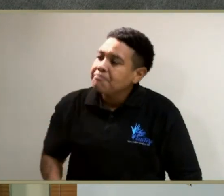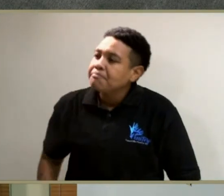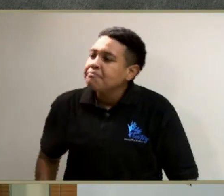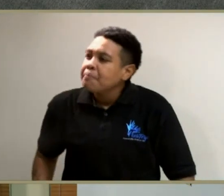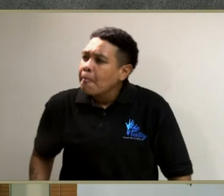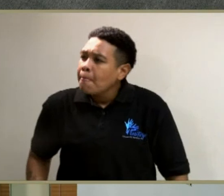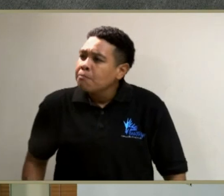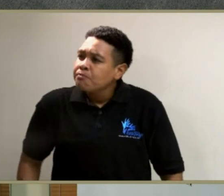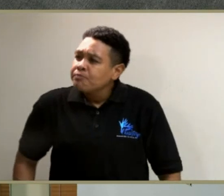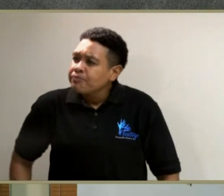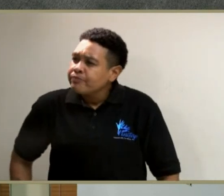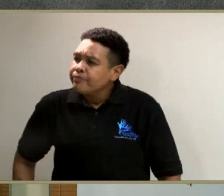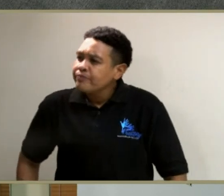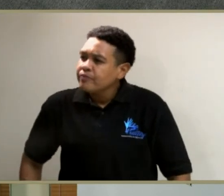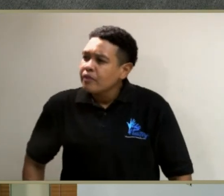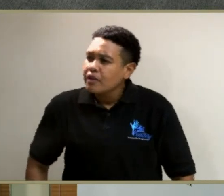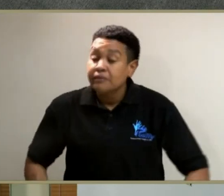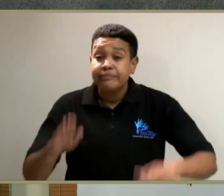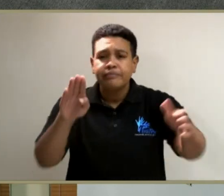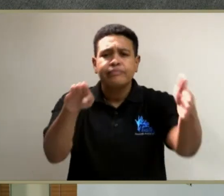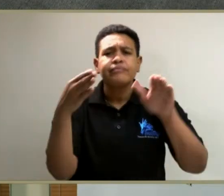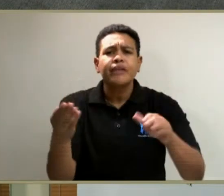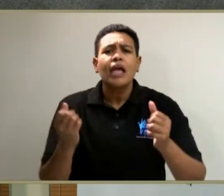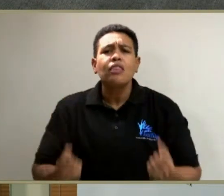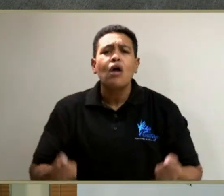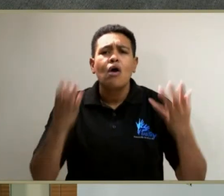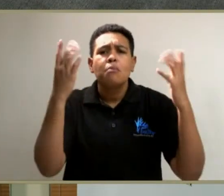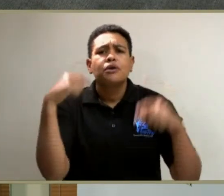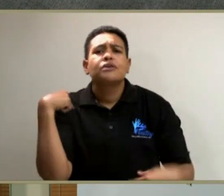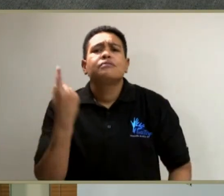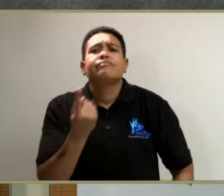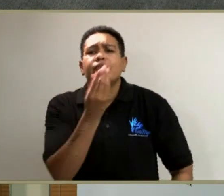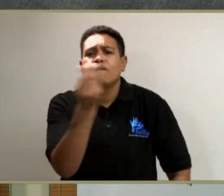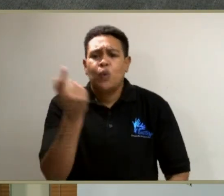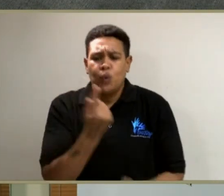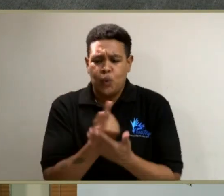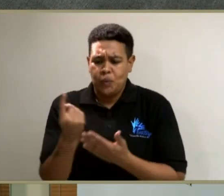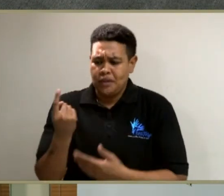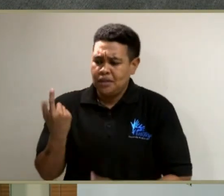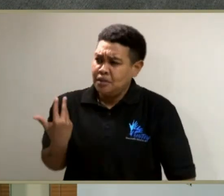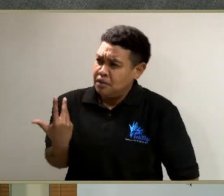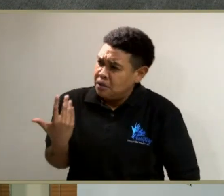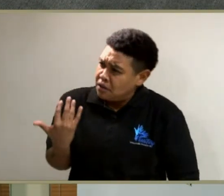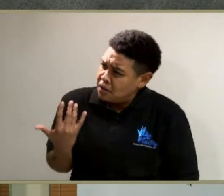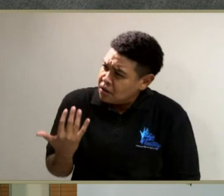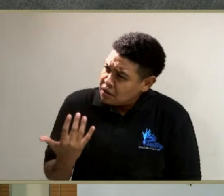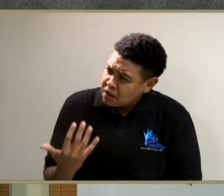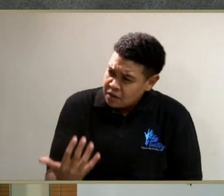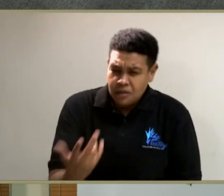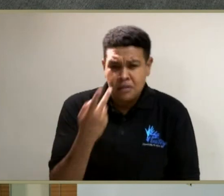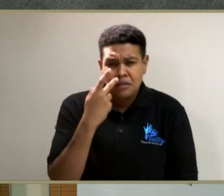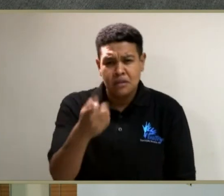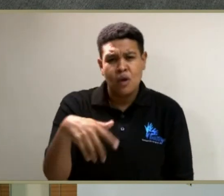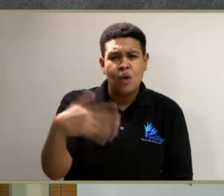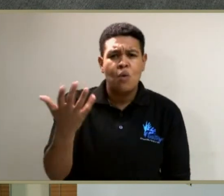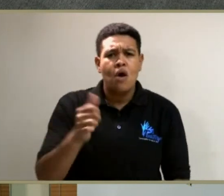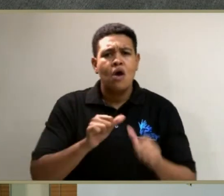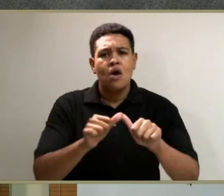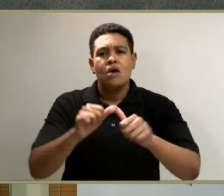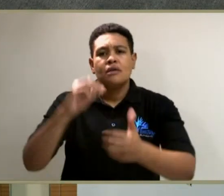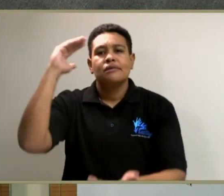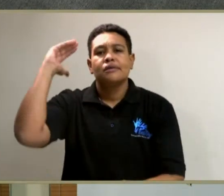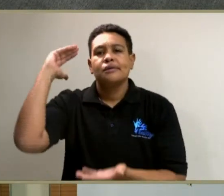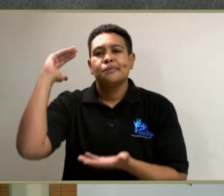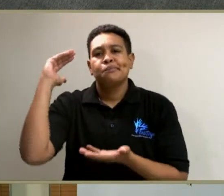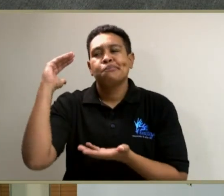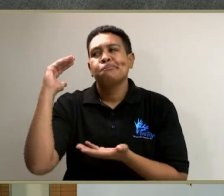In terms of the number of deaths, over the last couple of weeks, we would have seen the continuous decline in the